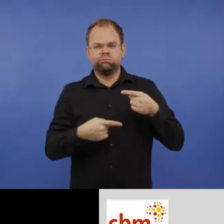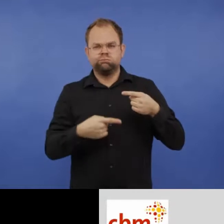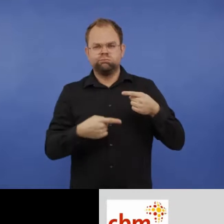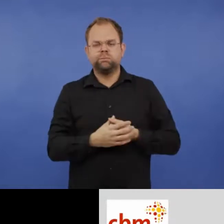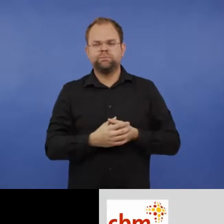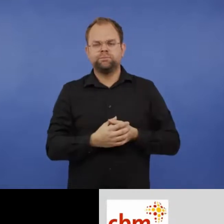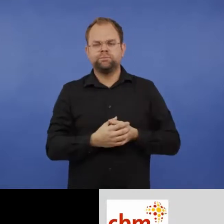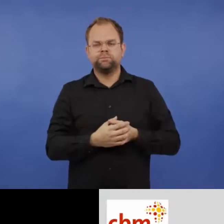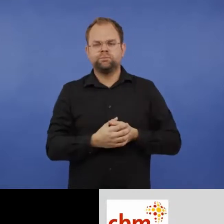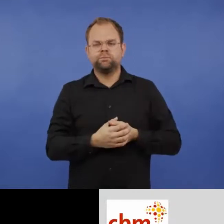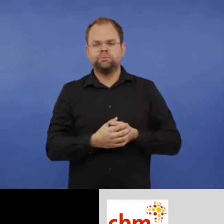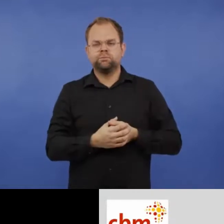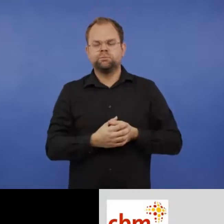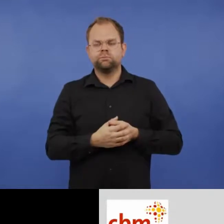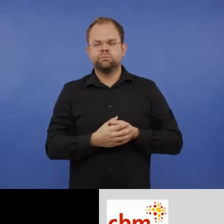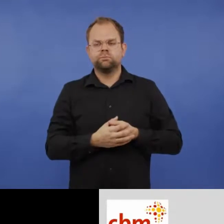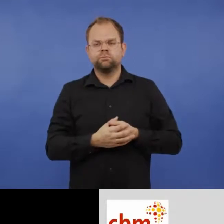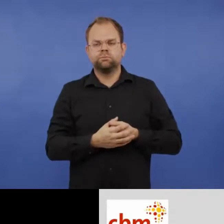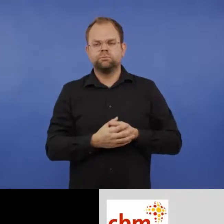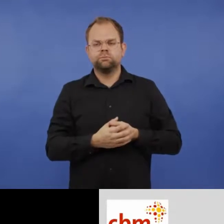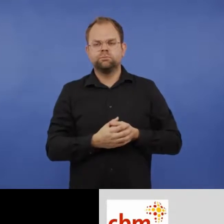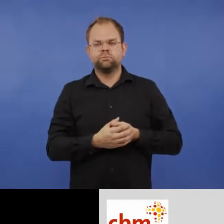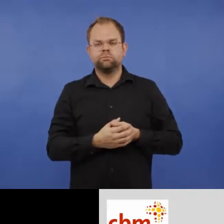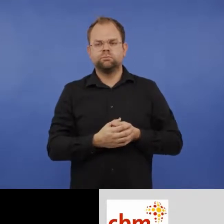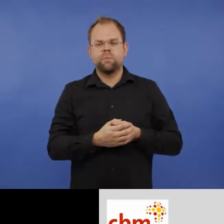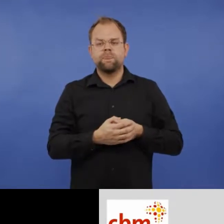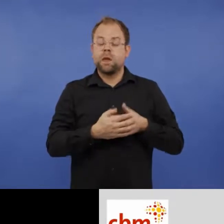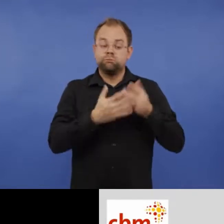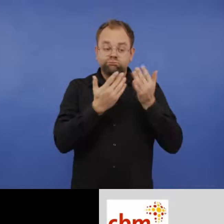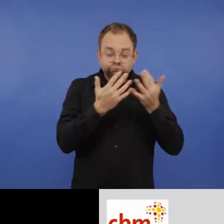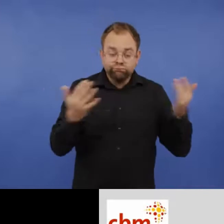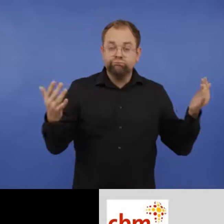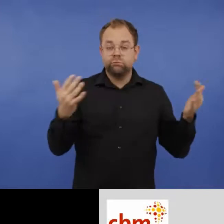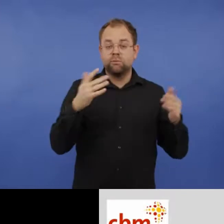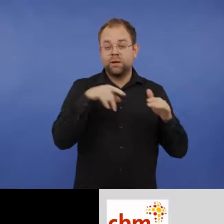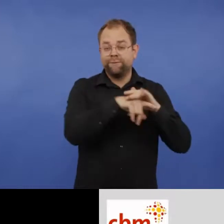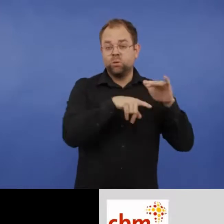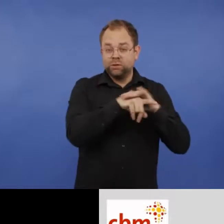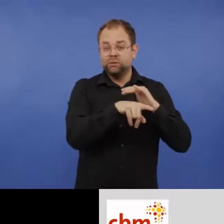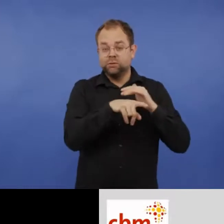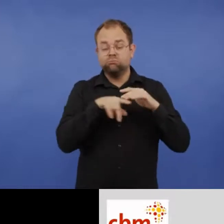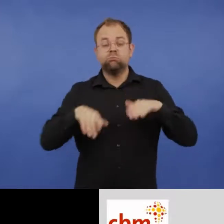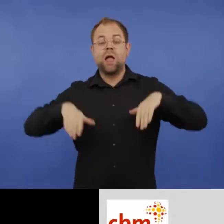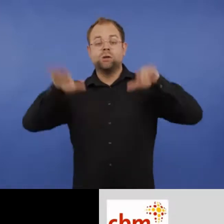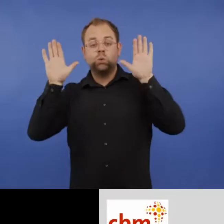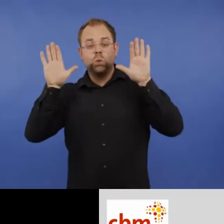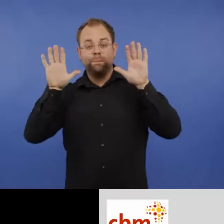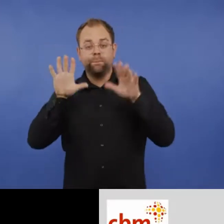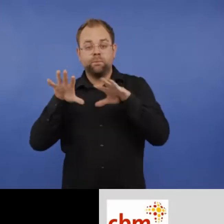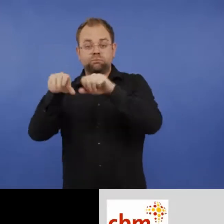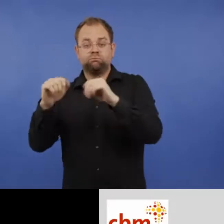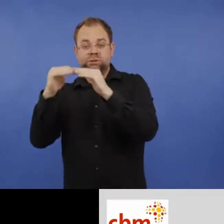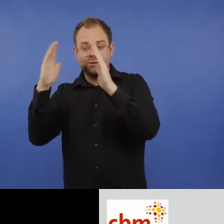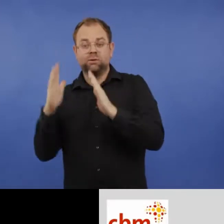of poverty, limited access to livelihood opportunities, and are hosted in poorest areas of the